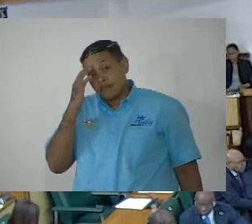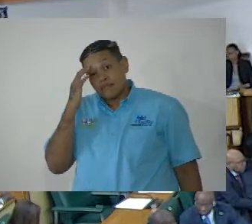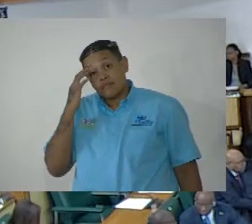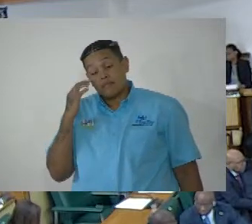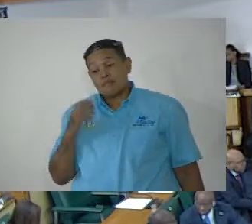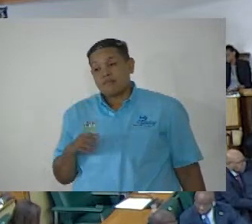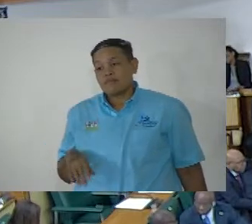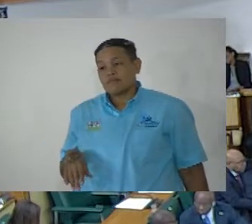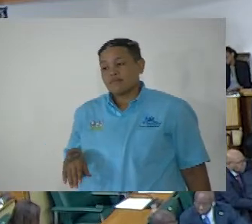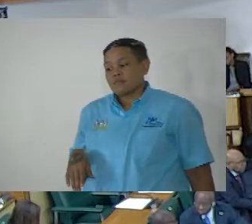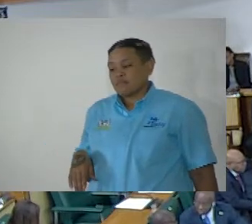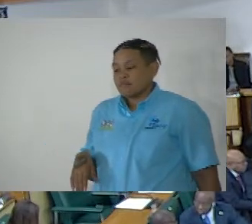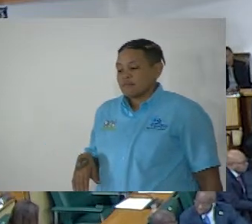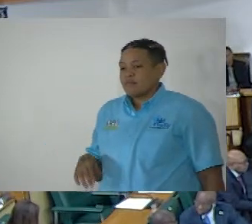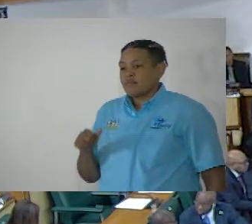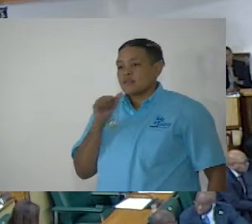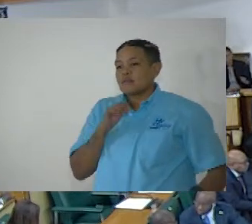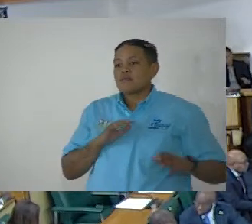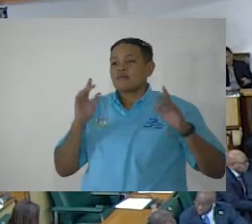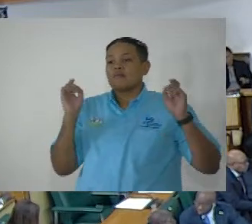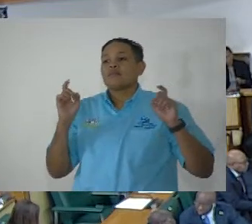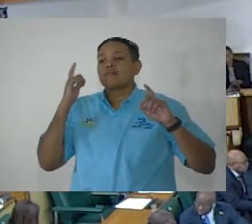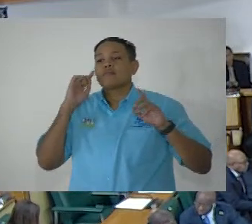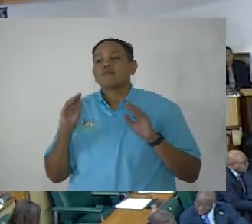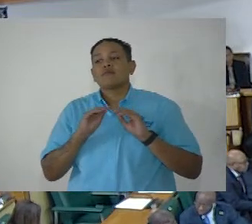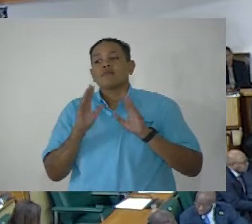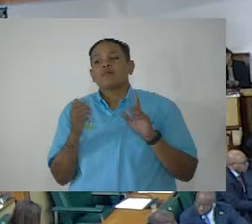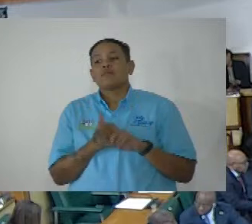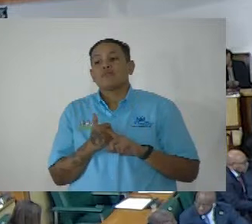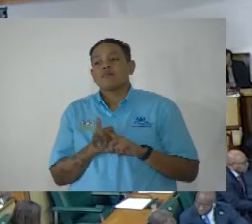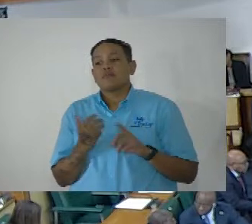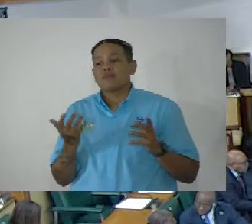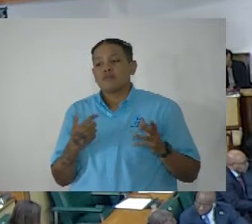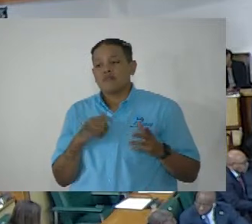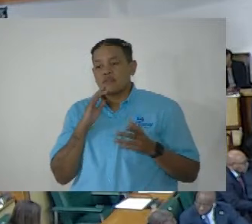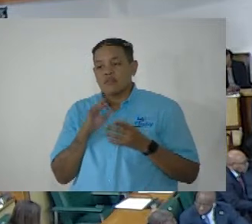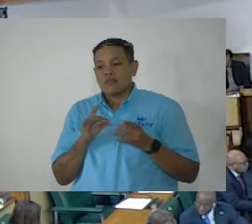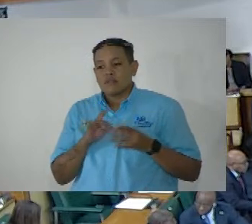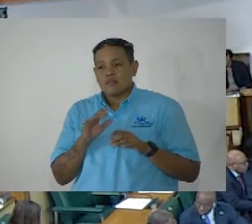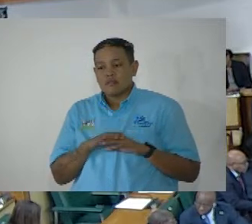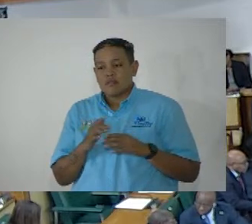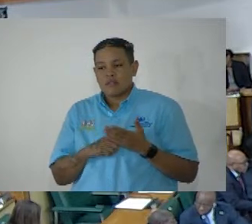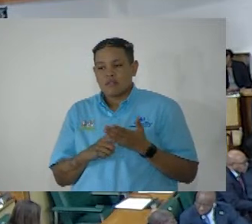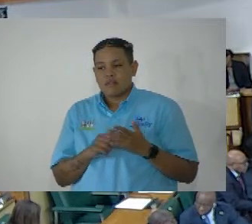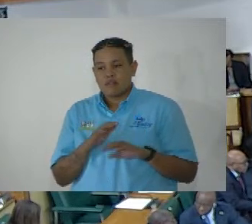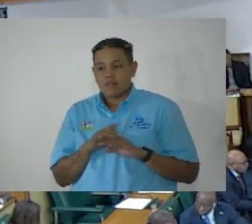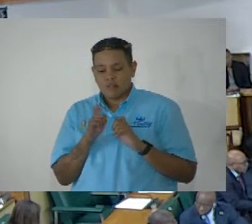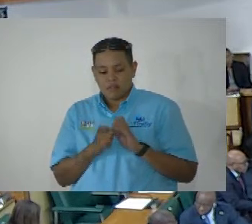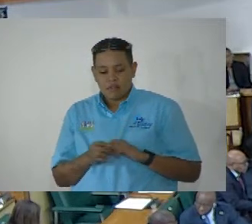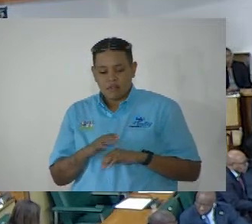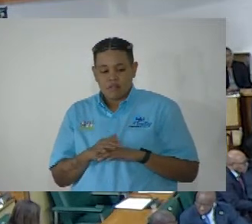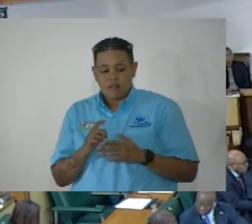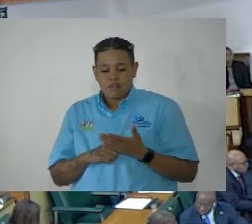Madam Speaker, just for clarity, what am I speaking on the debate now, the amendments on the